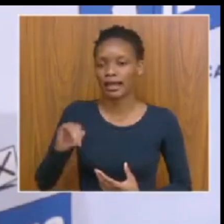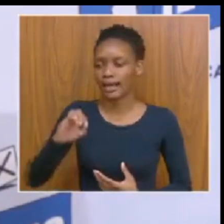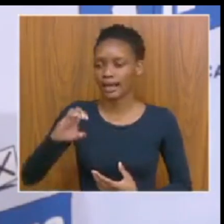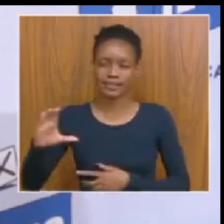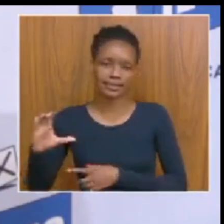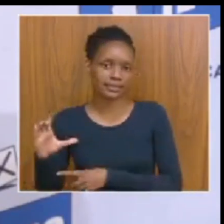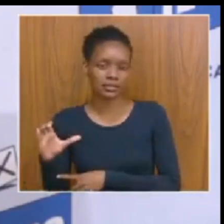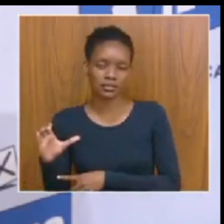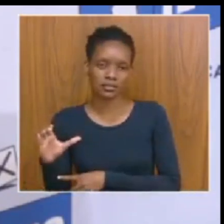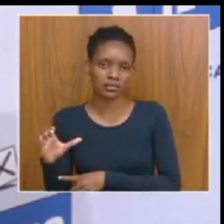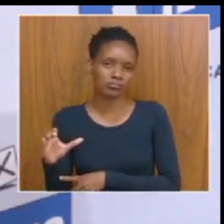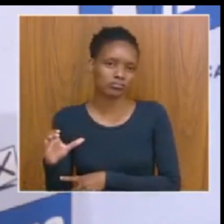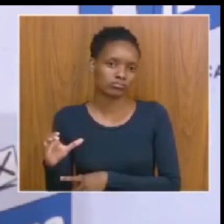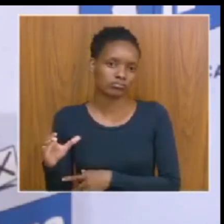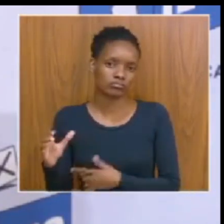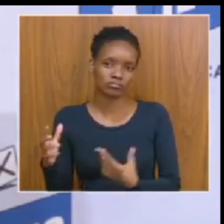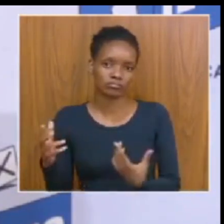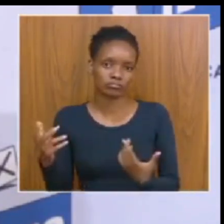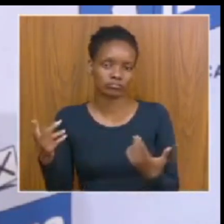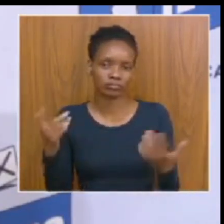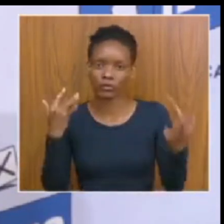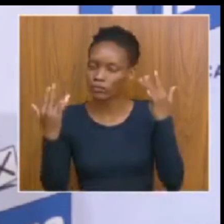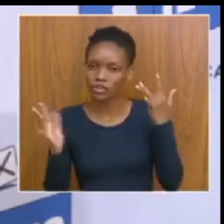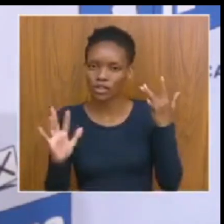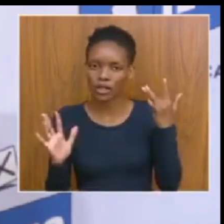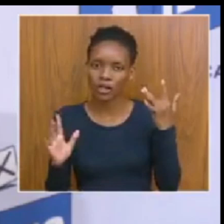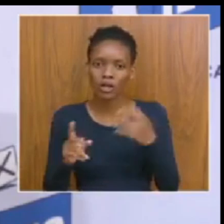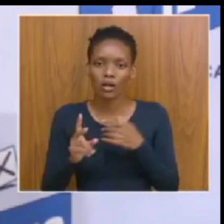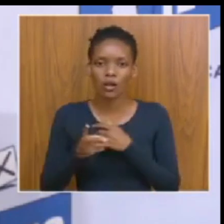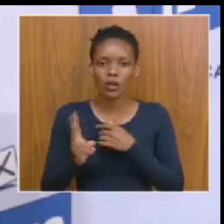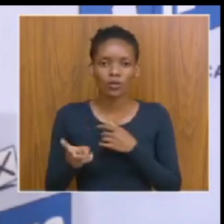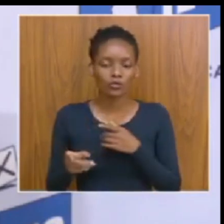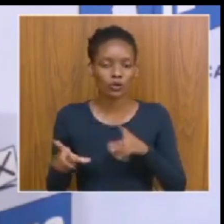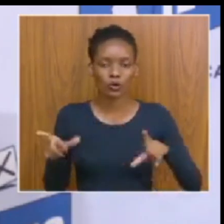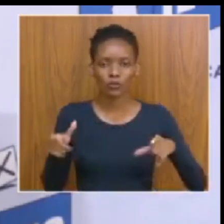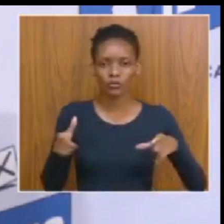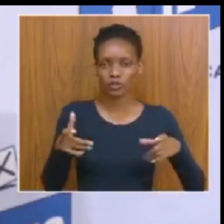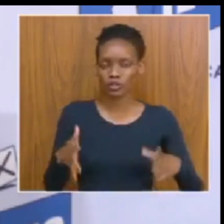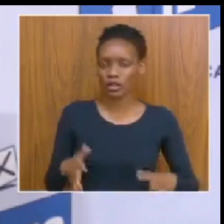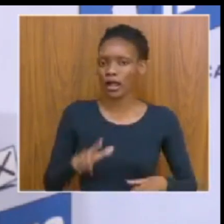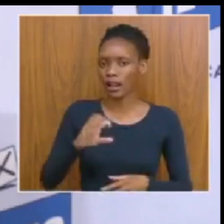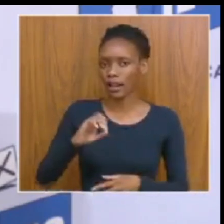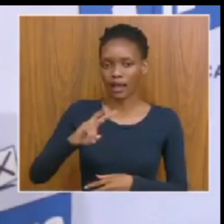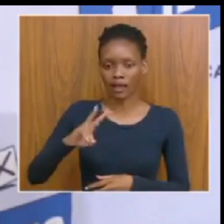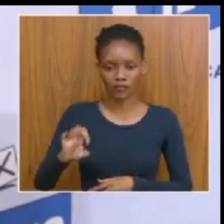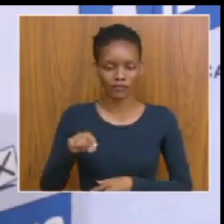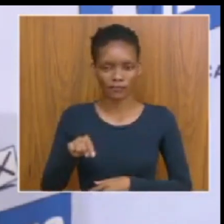Neither has Commissioner Love looked at the matter. So,